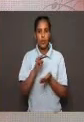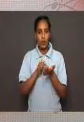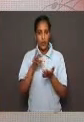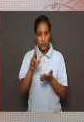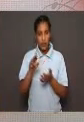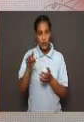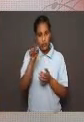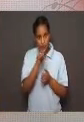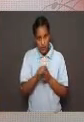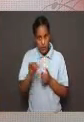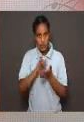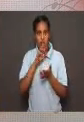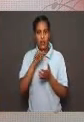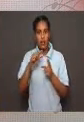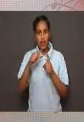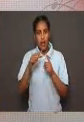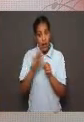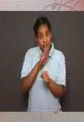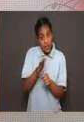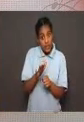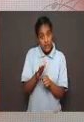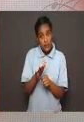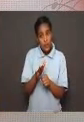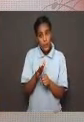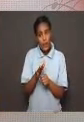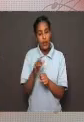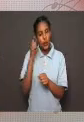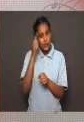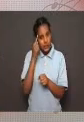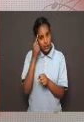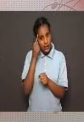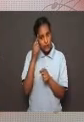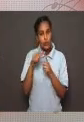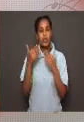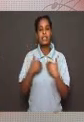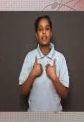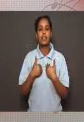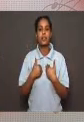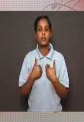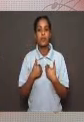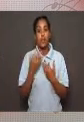Molecular orbitals that are unfilled are considered to be present